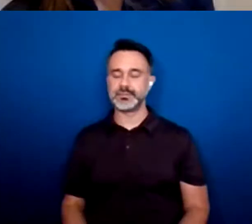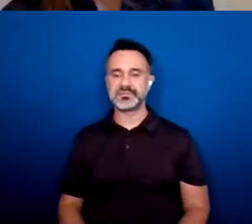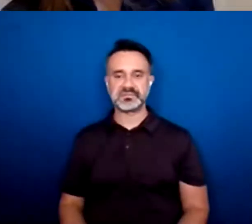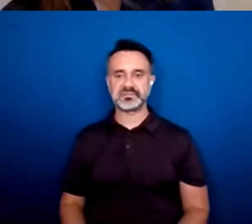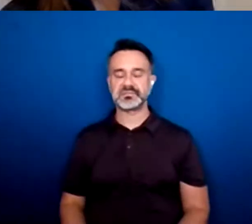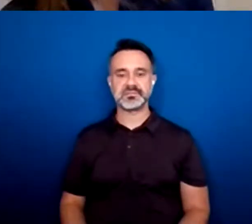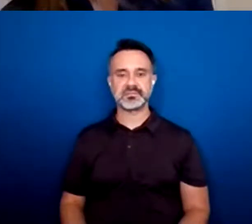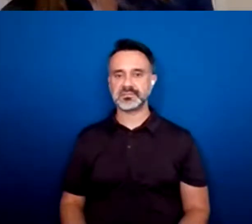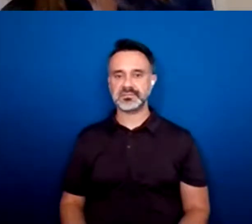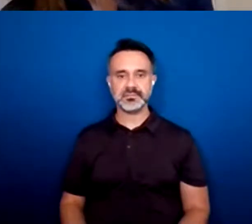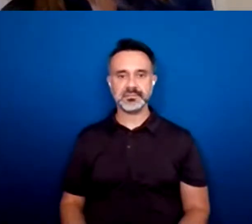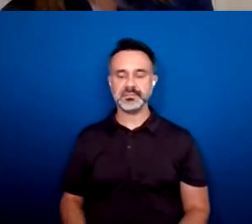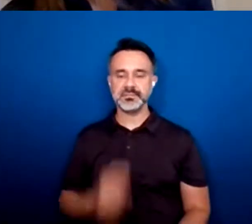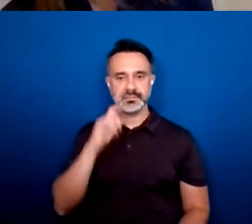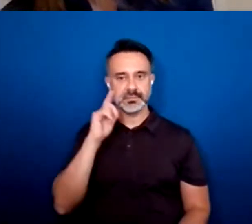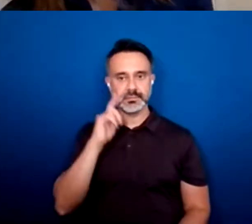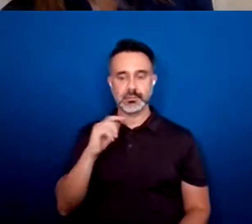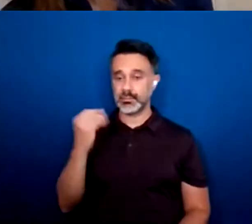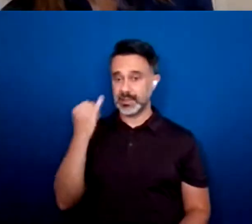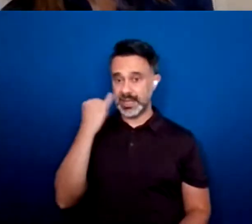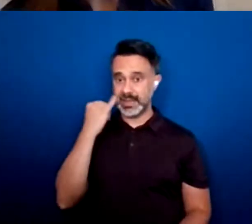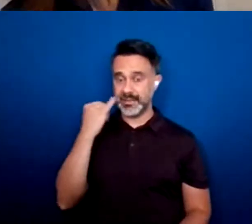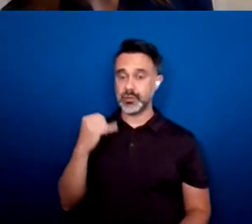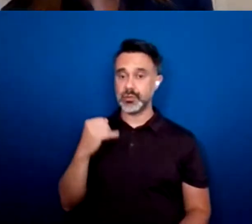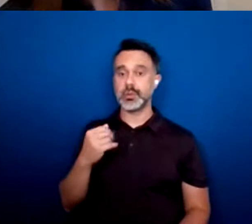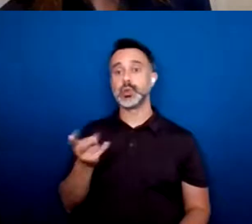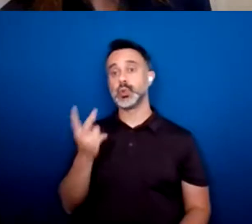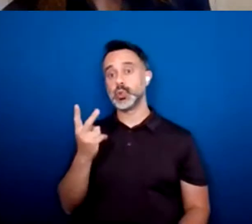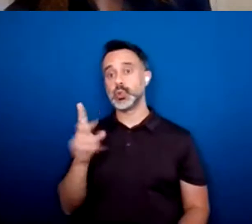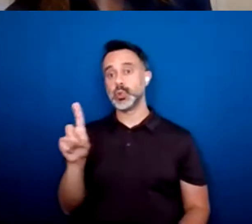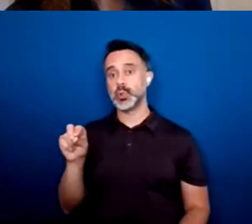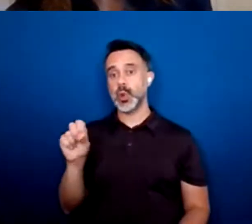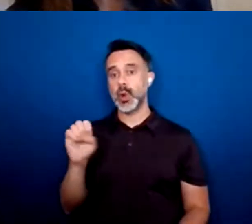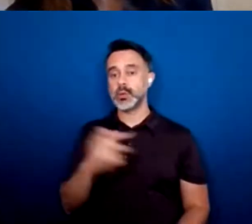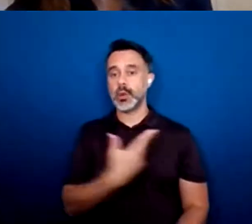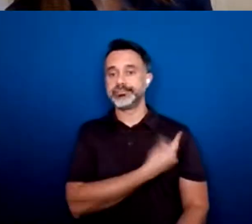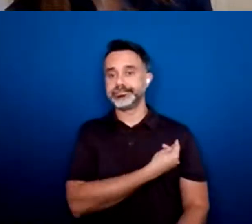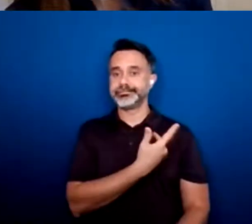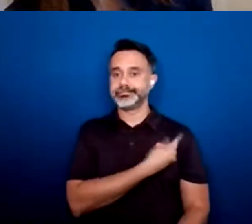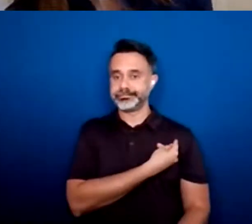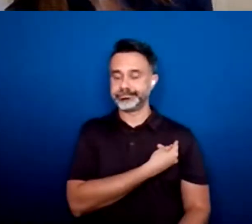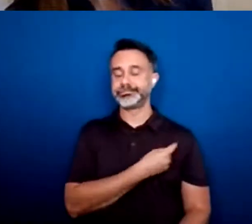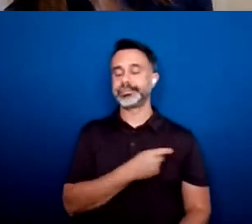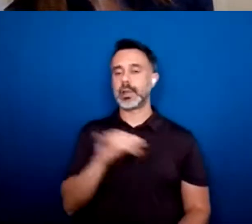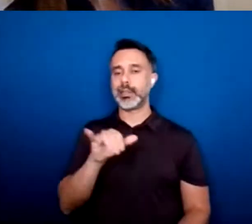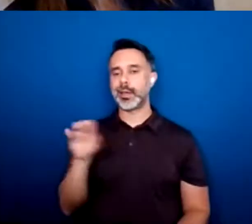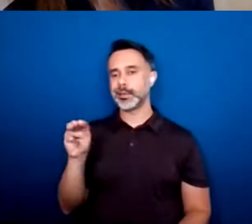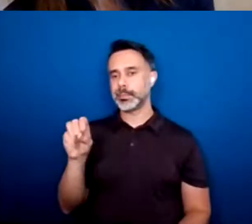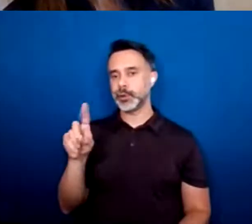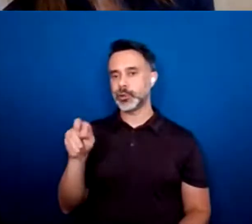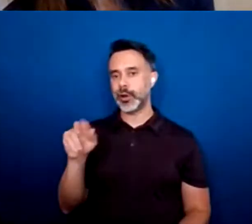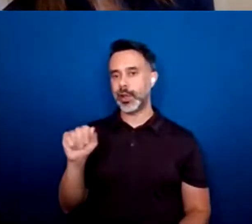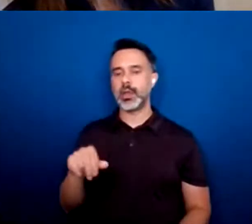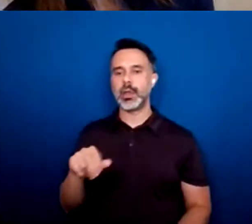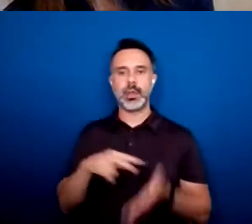Right, if you're taking a 2-dose vaccine, like the Moderna vaccine, that would mean that you couldn't get an